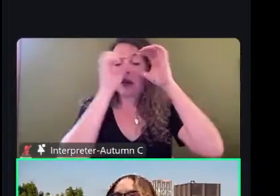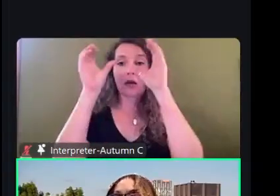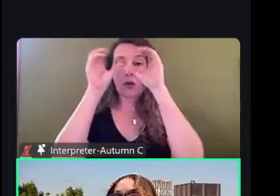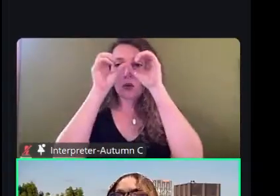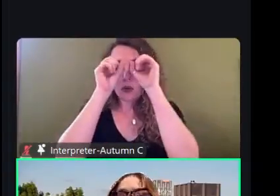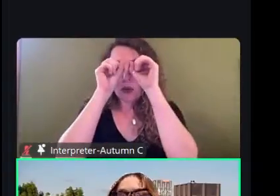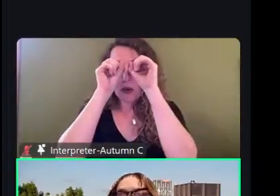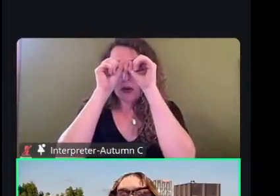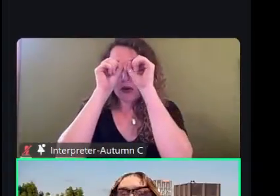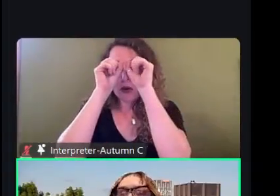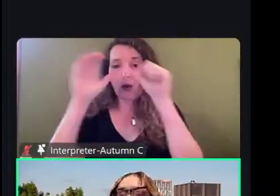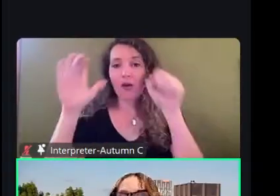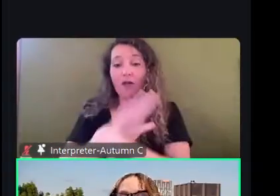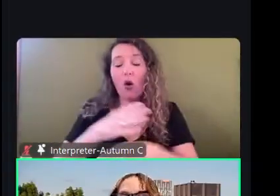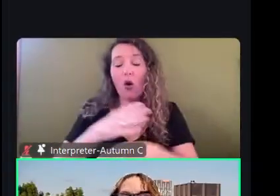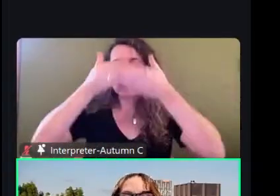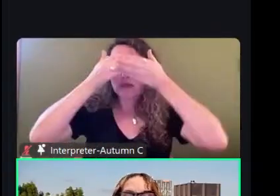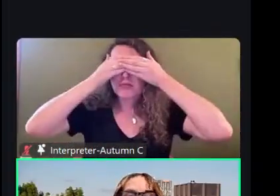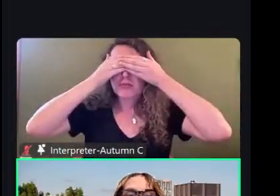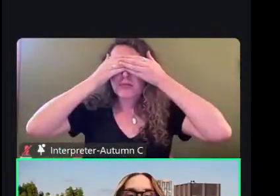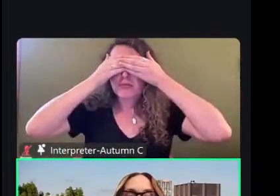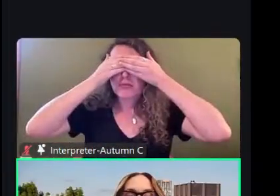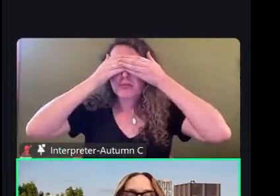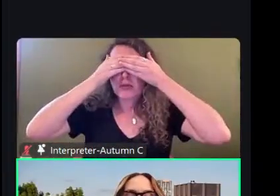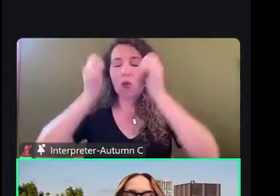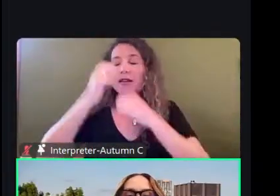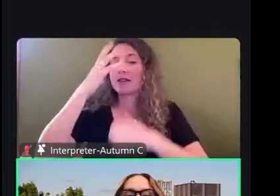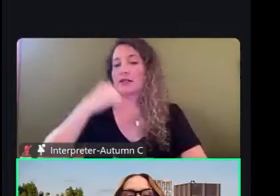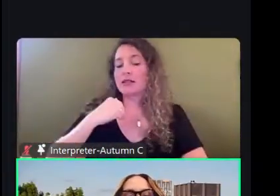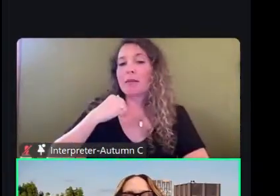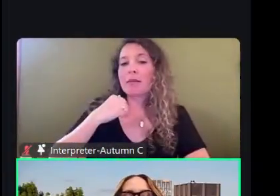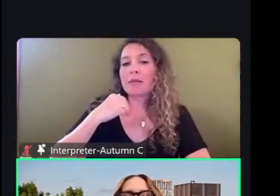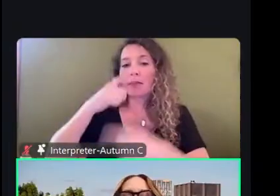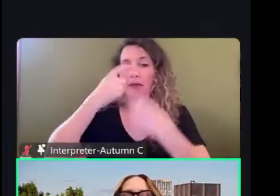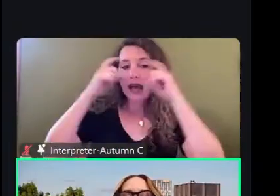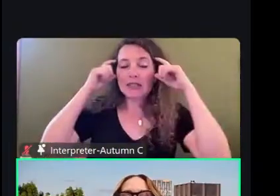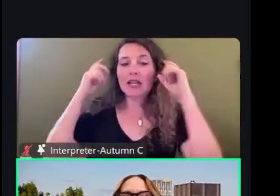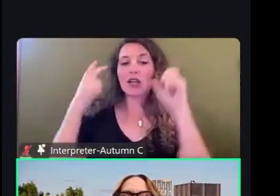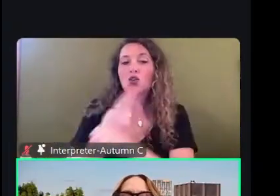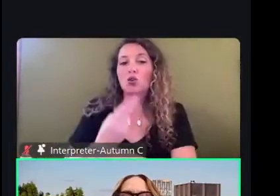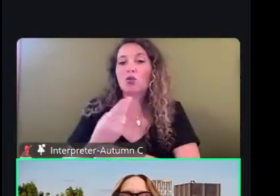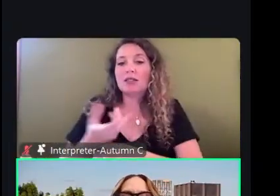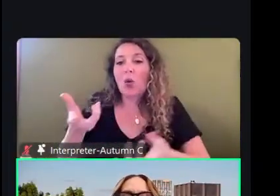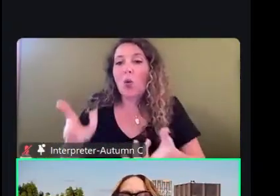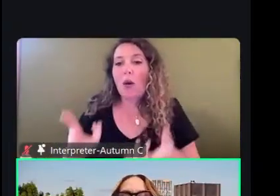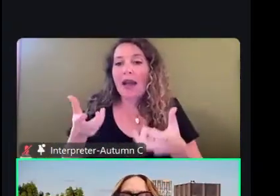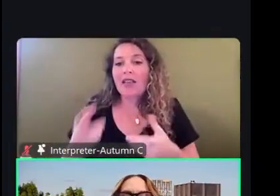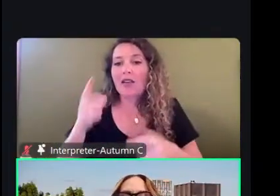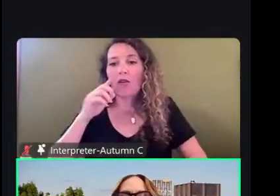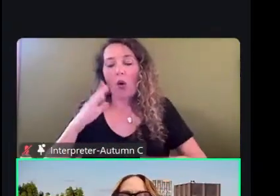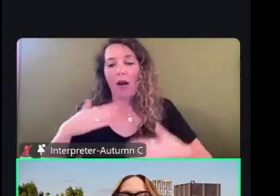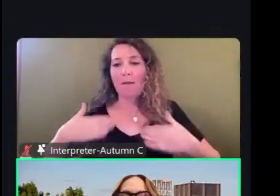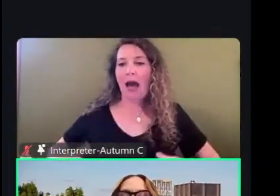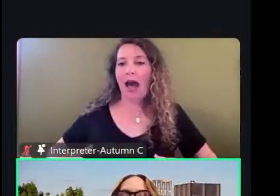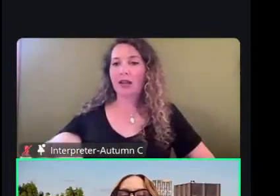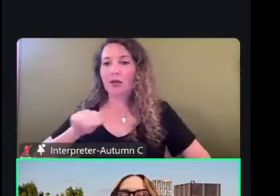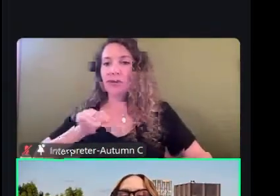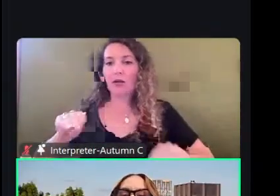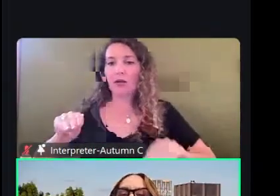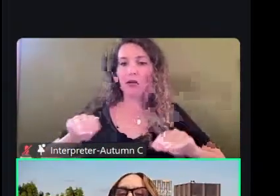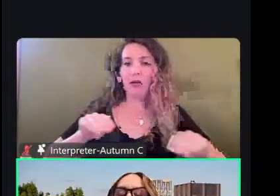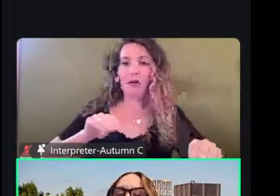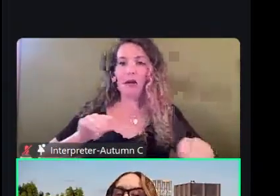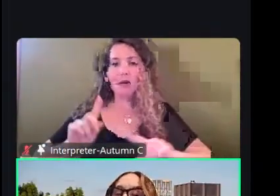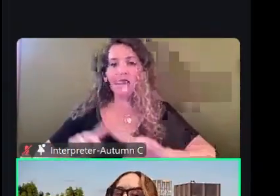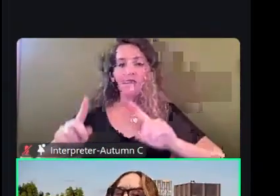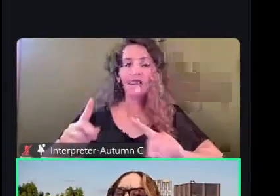a full loss of vision with sleep mask, and then using weights to mimic asymmetric movement by putting them on their arms and